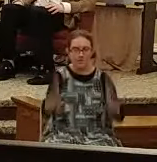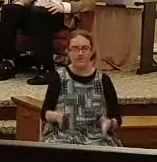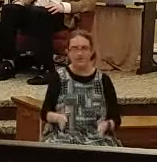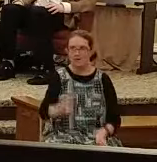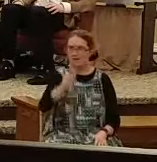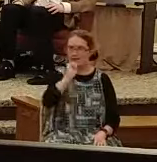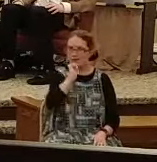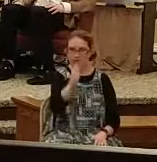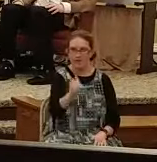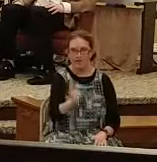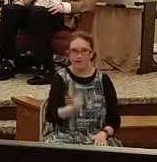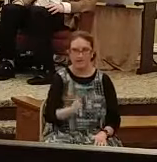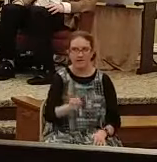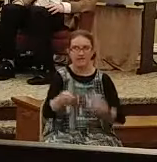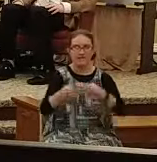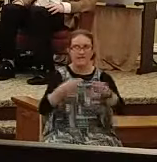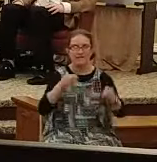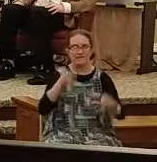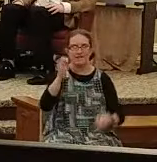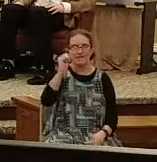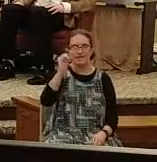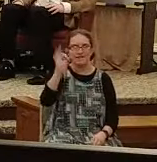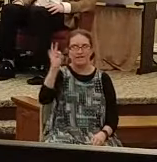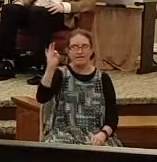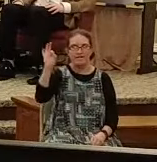is not easily offended.